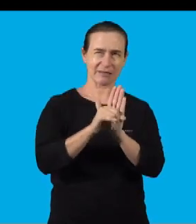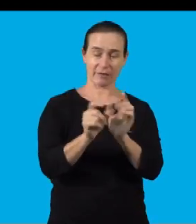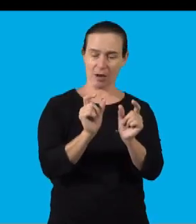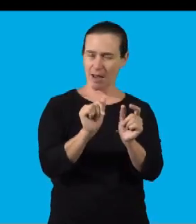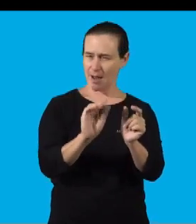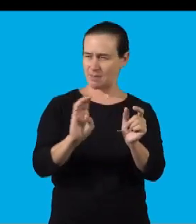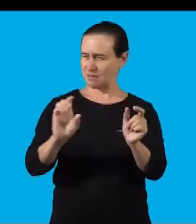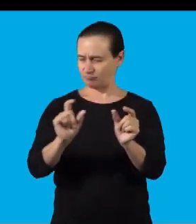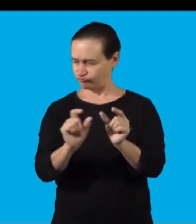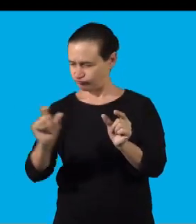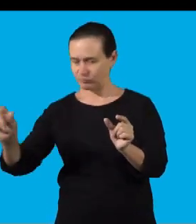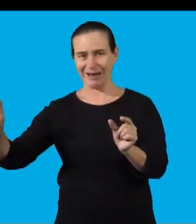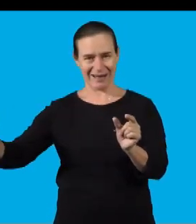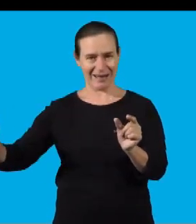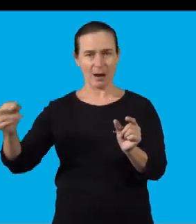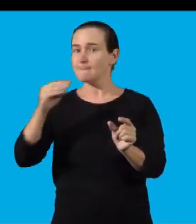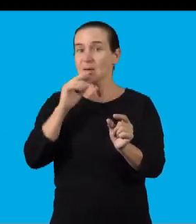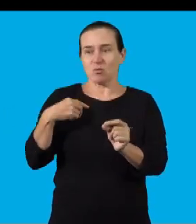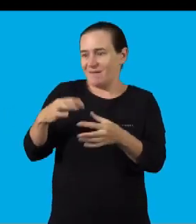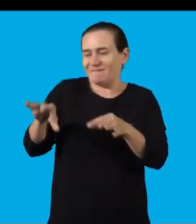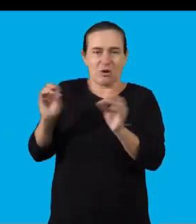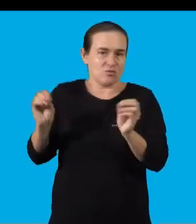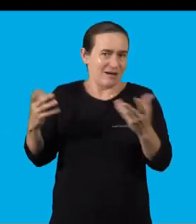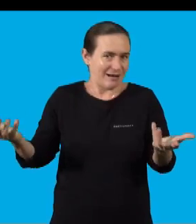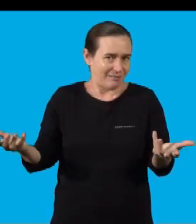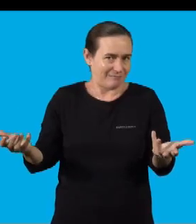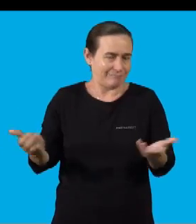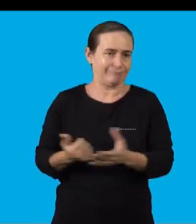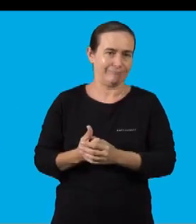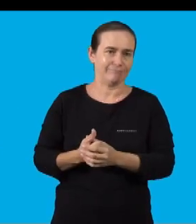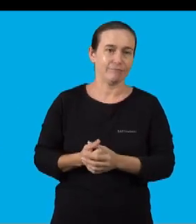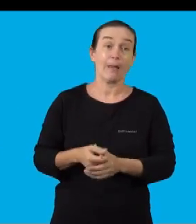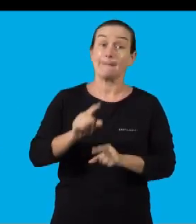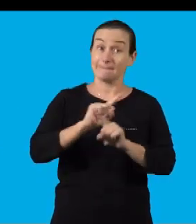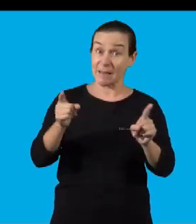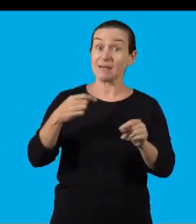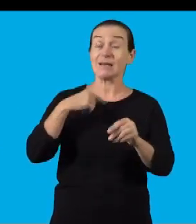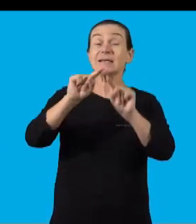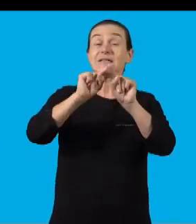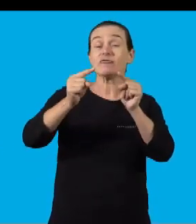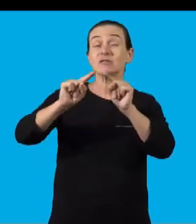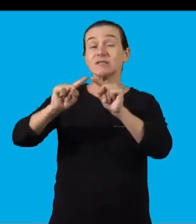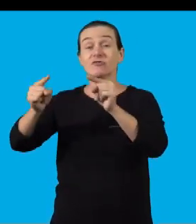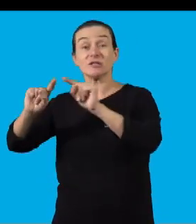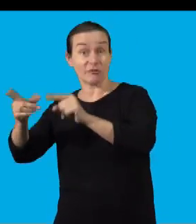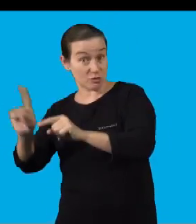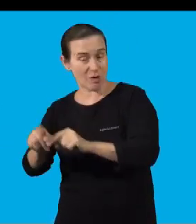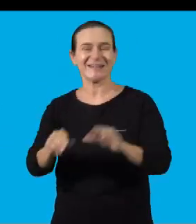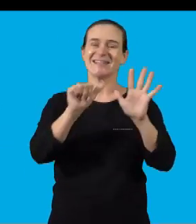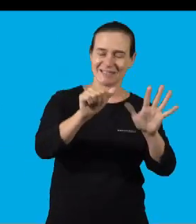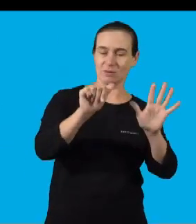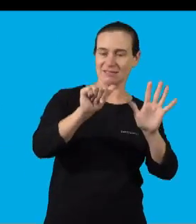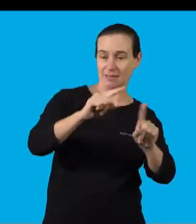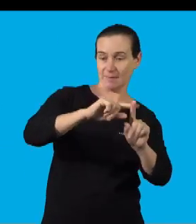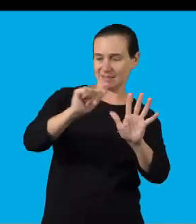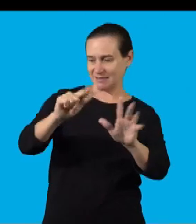term, meaning we do not have the value for n. So we are not going to substitute that n. We are going to substitute that D, which